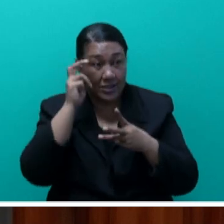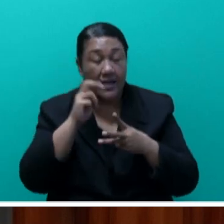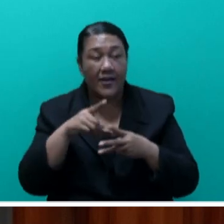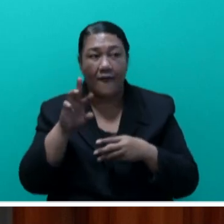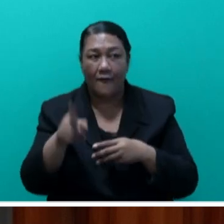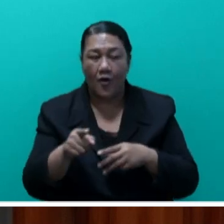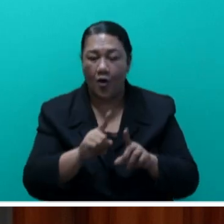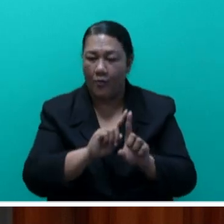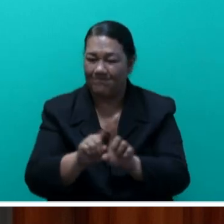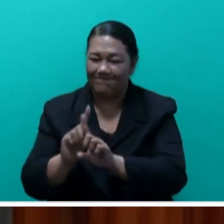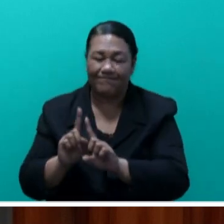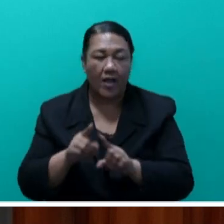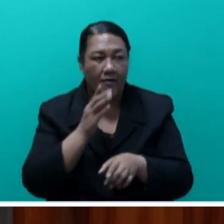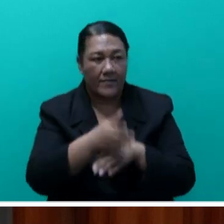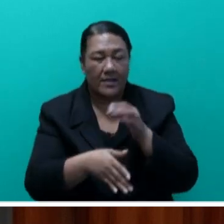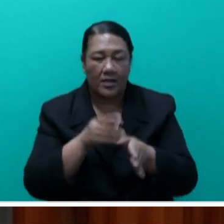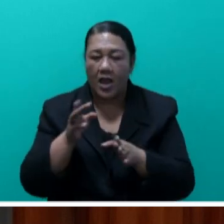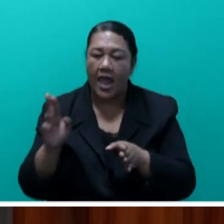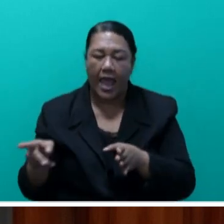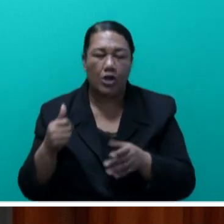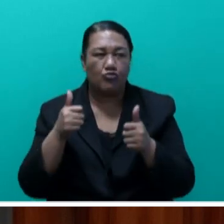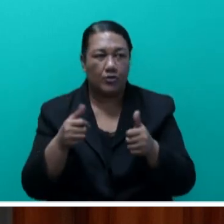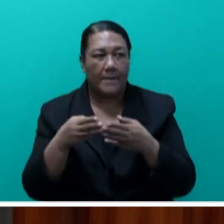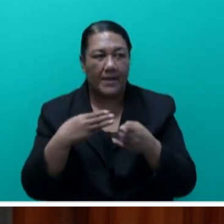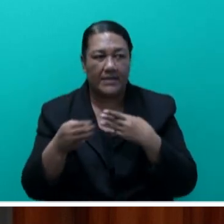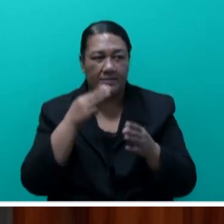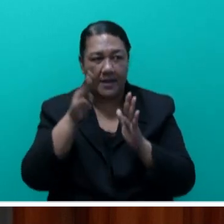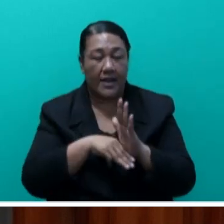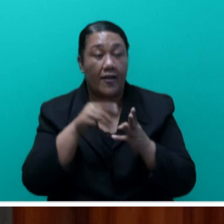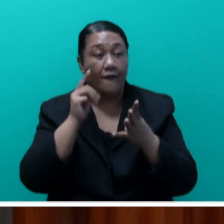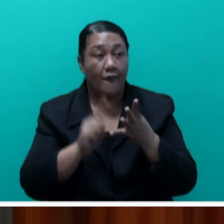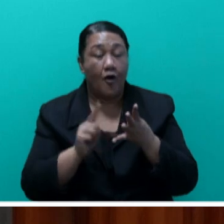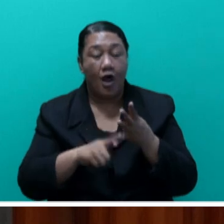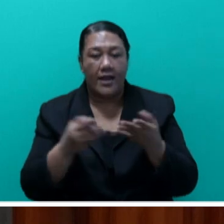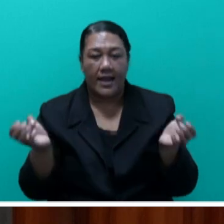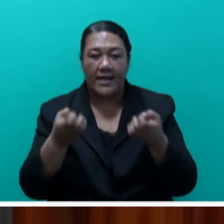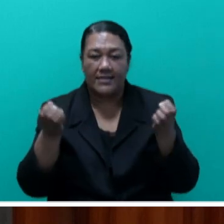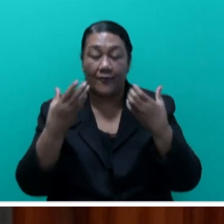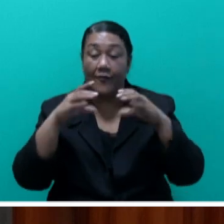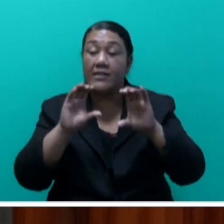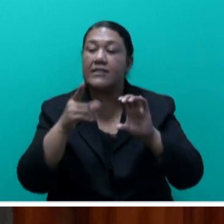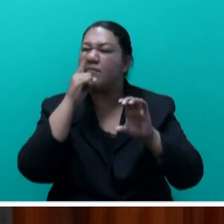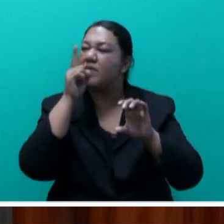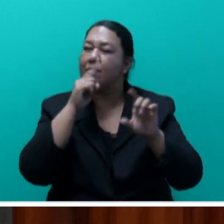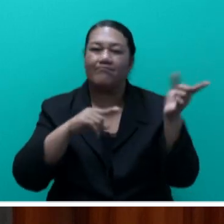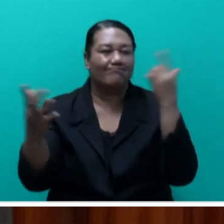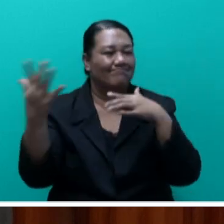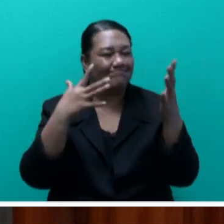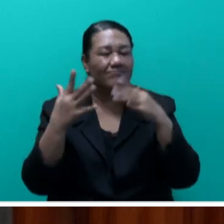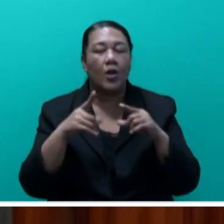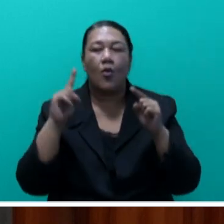and brood management. Four, encouragement of investors to invest in aquaculture with noted interest with